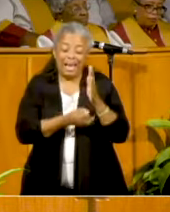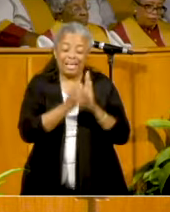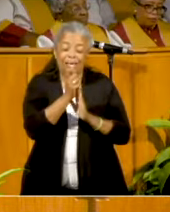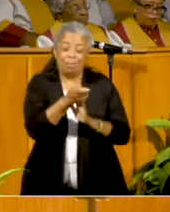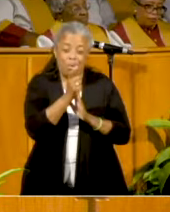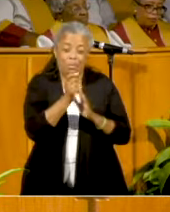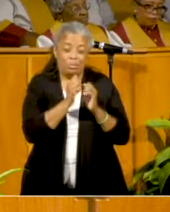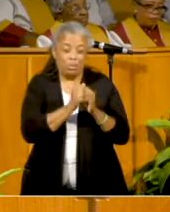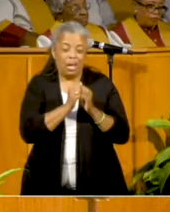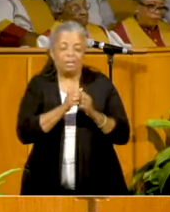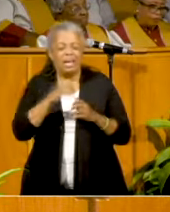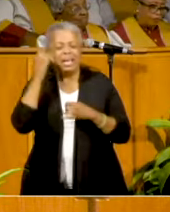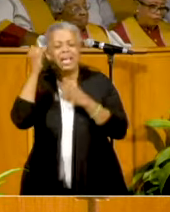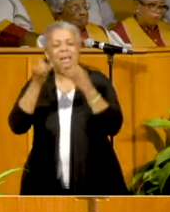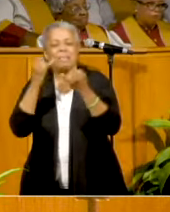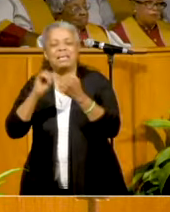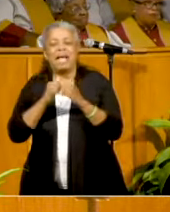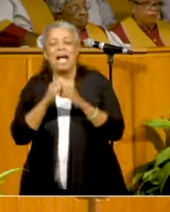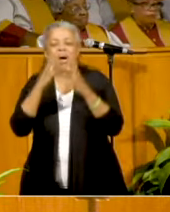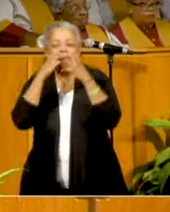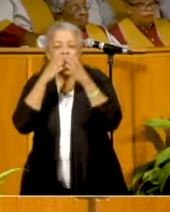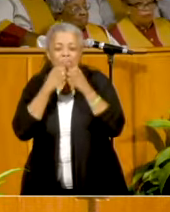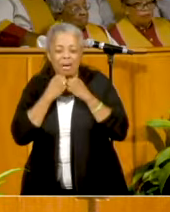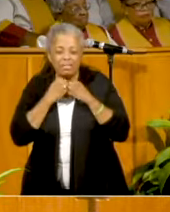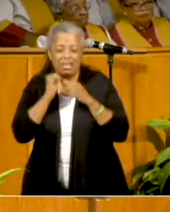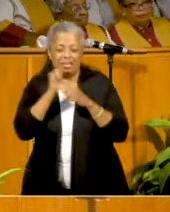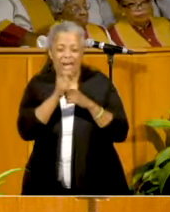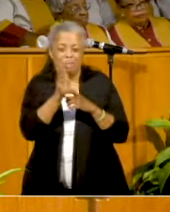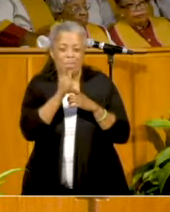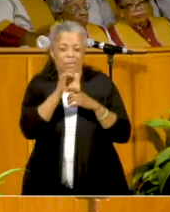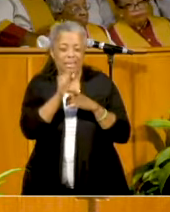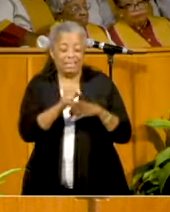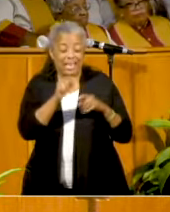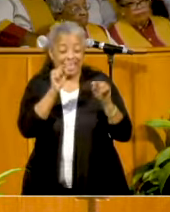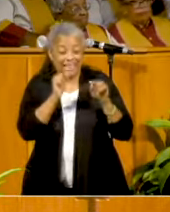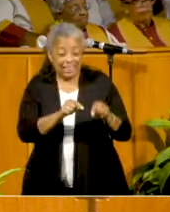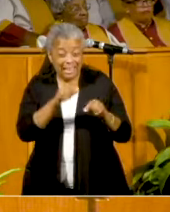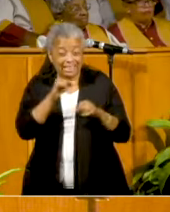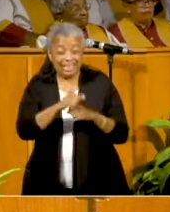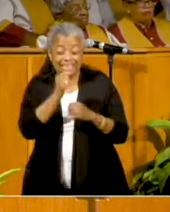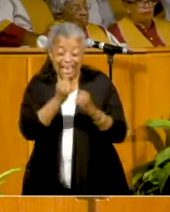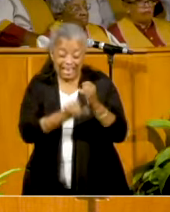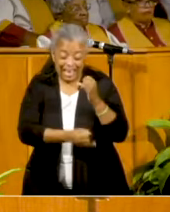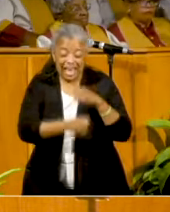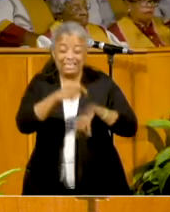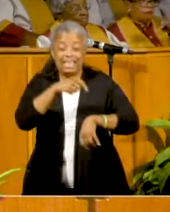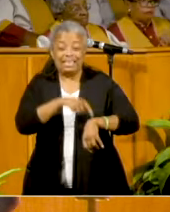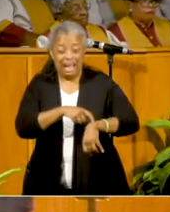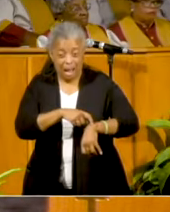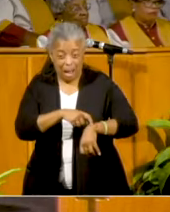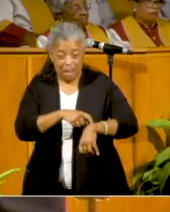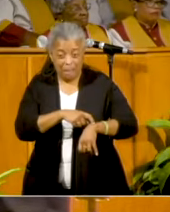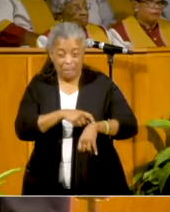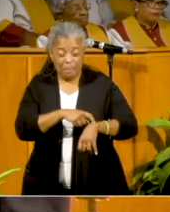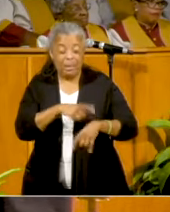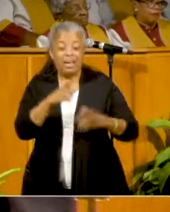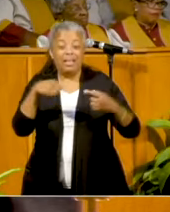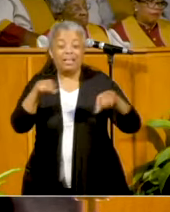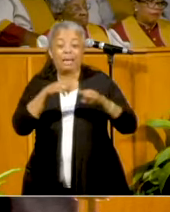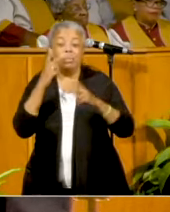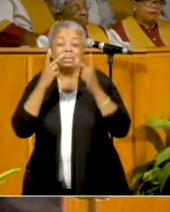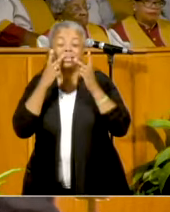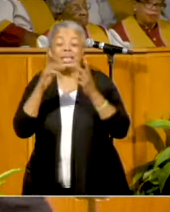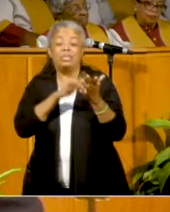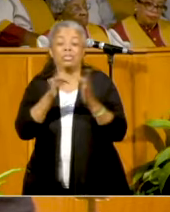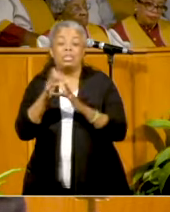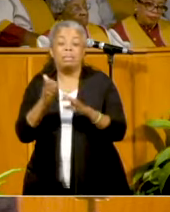moments together. Imagine how precious this moment is. This is the last time they will see Jesus